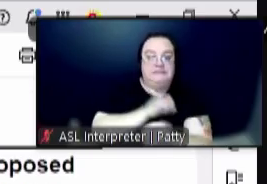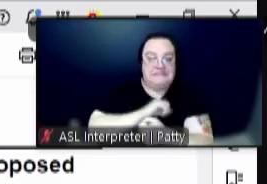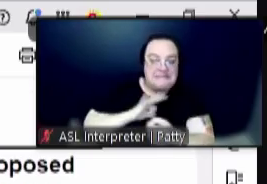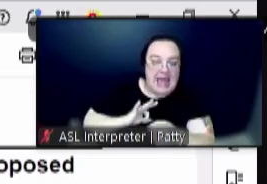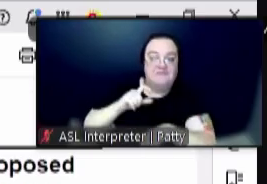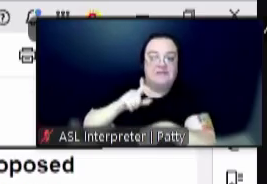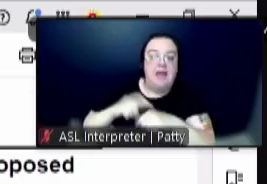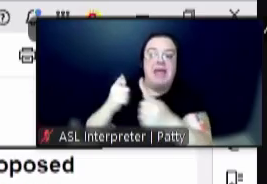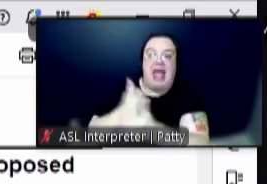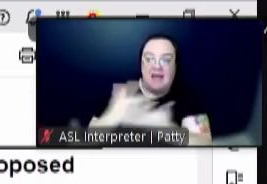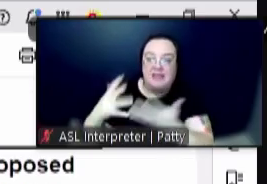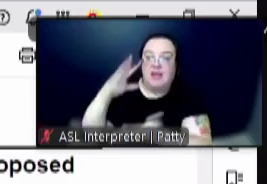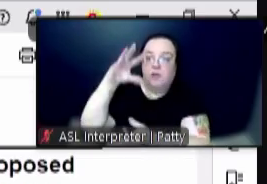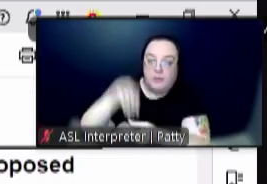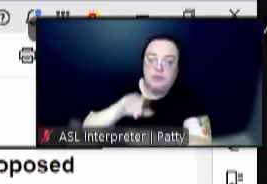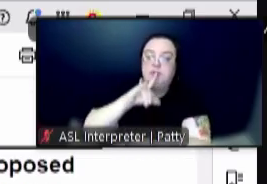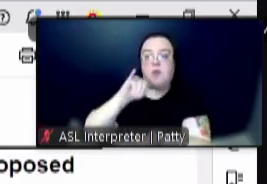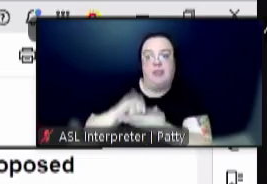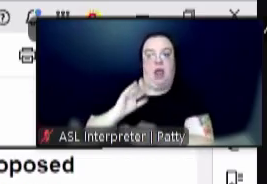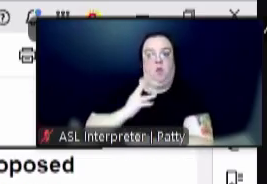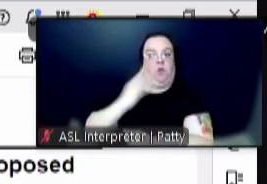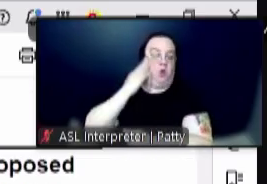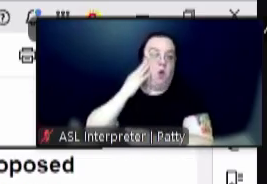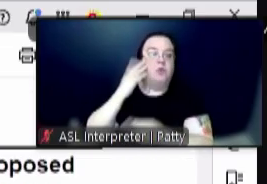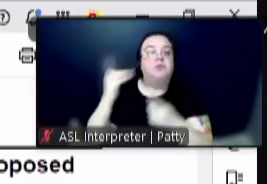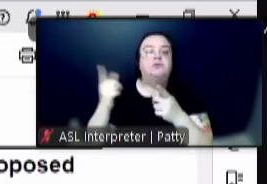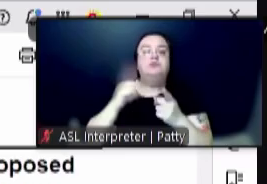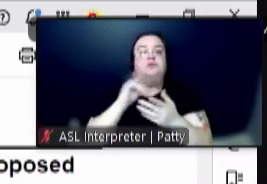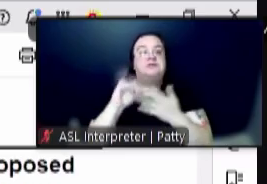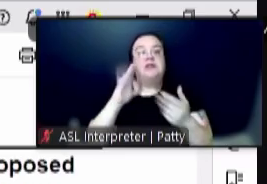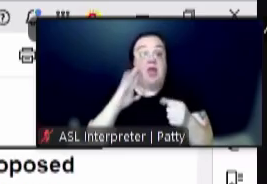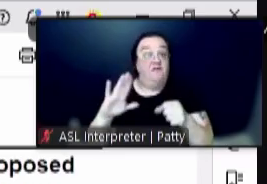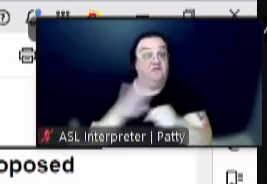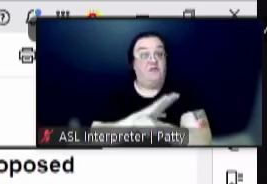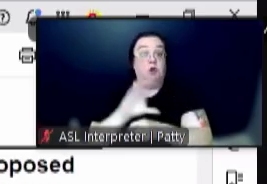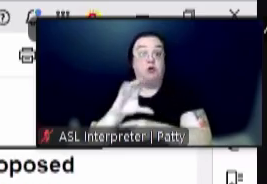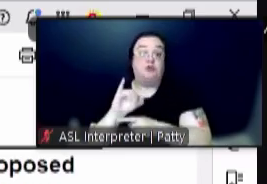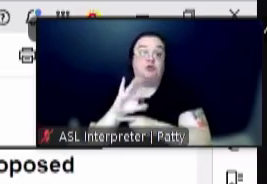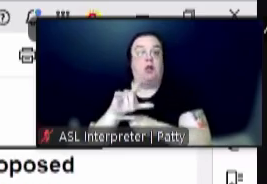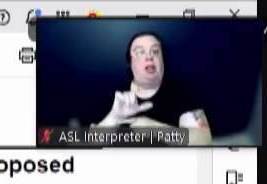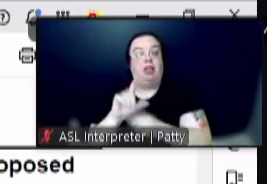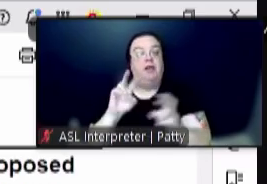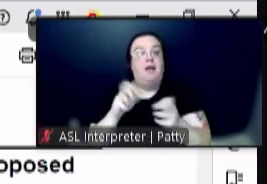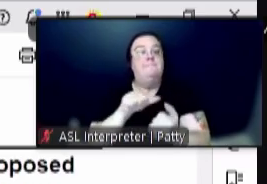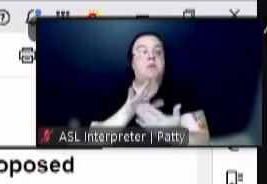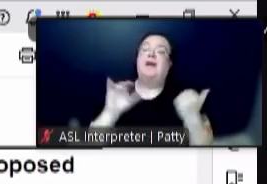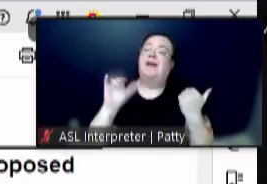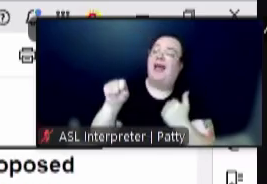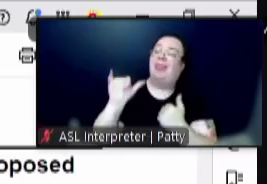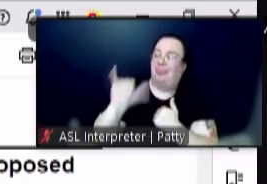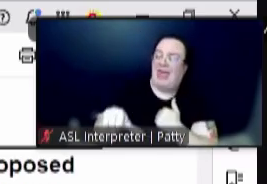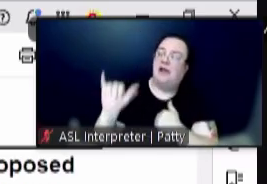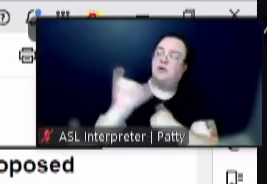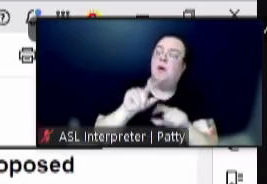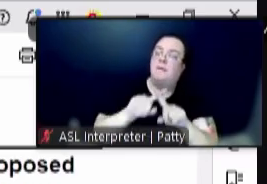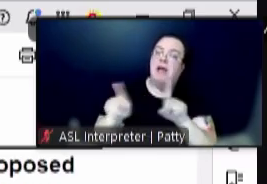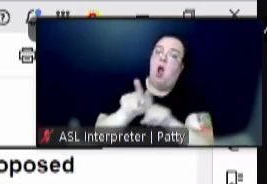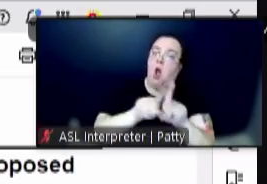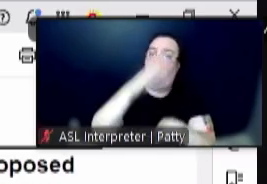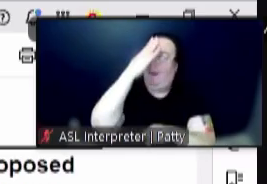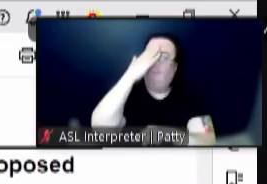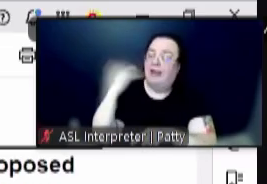just so that we know. Just a full circle approach. Full circle Okay. approach, but also because there is